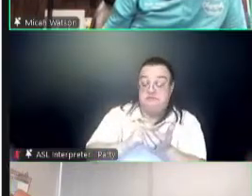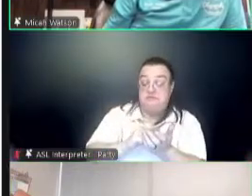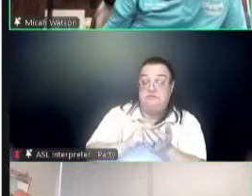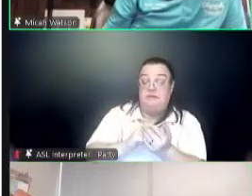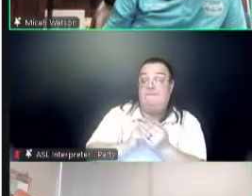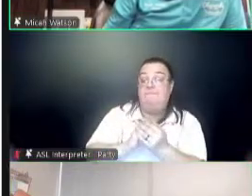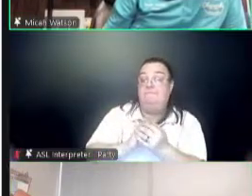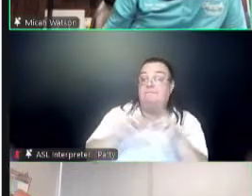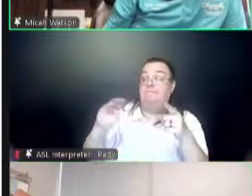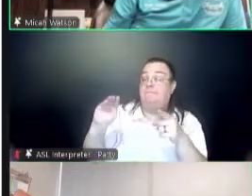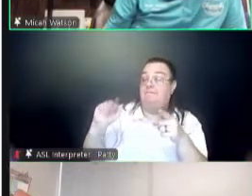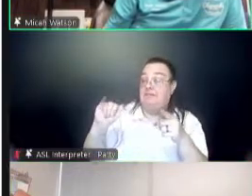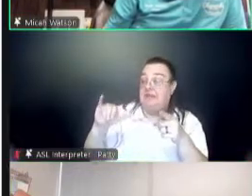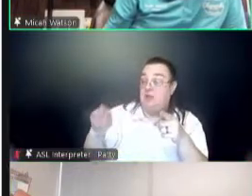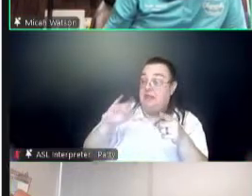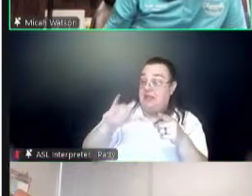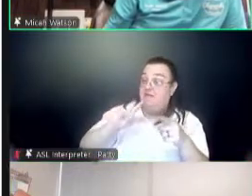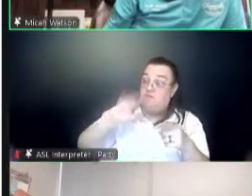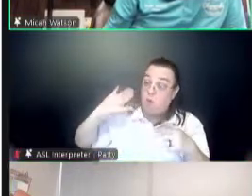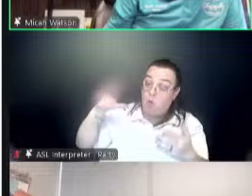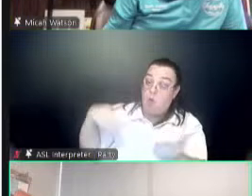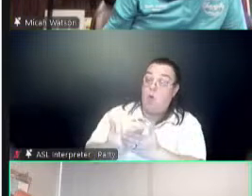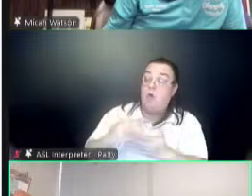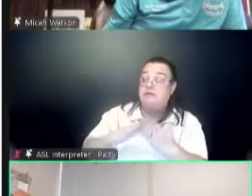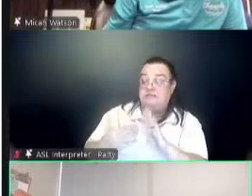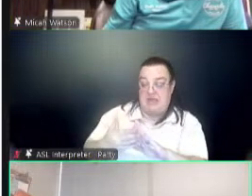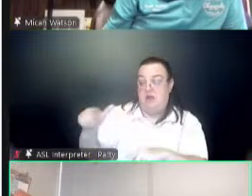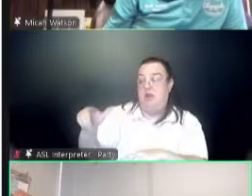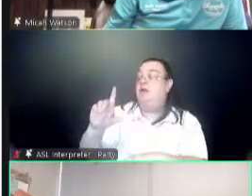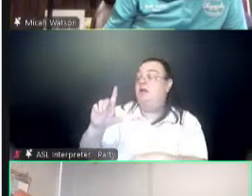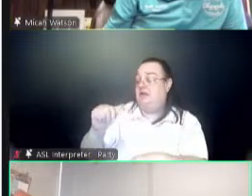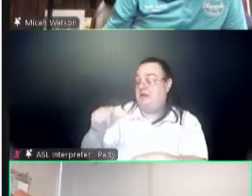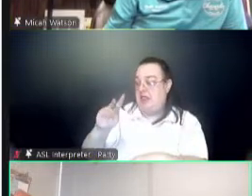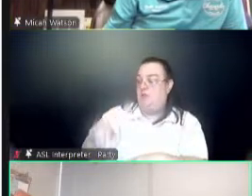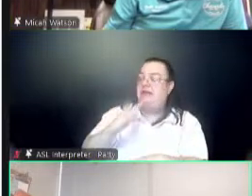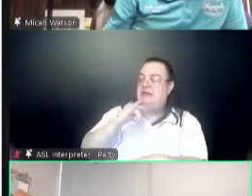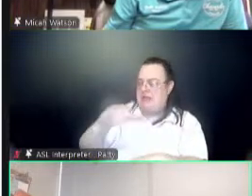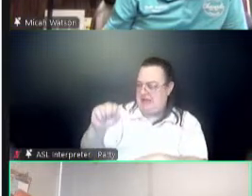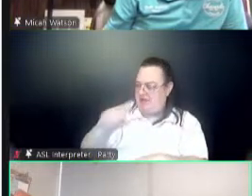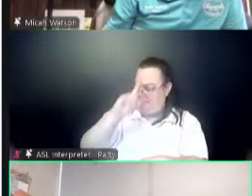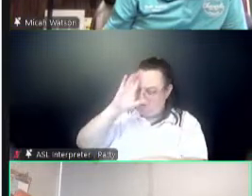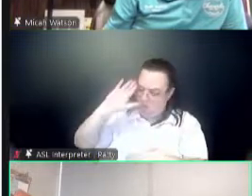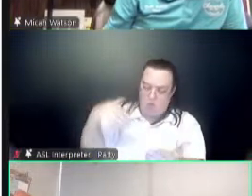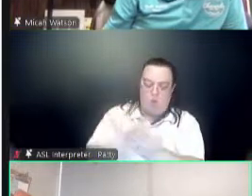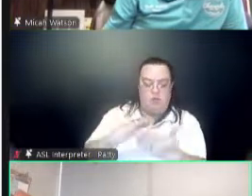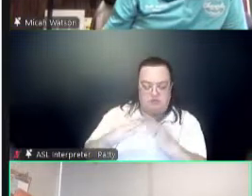This is for the whole town, correct? This is for the entire town. Yes, sir. Yeah.